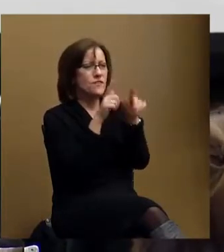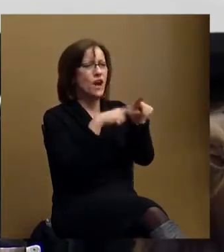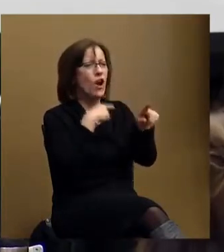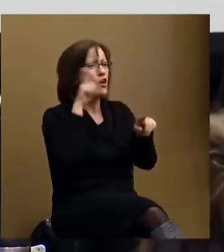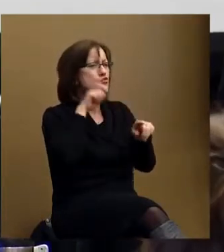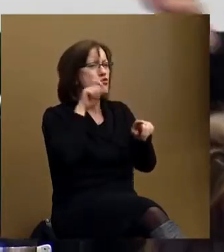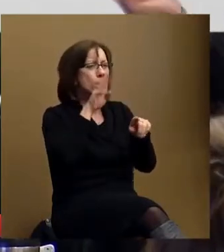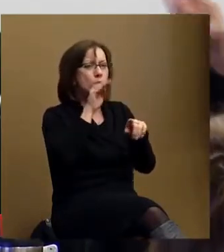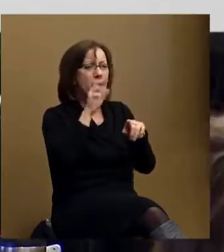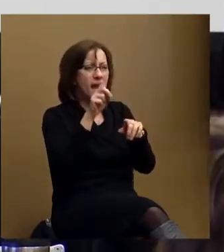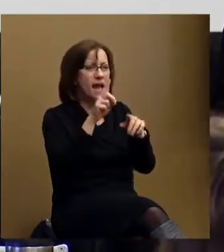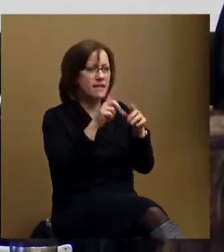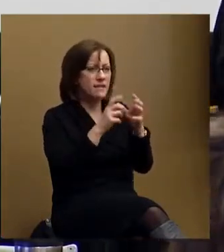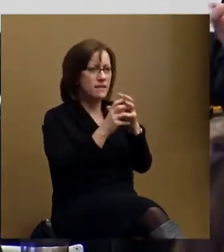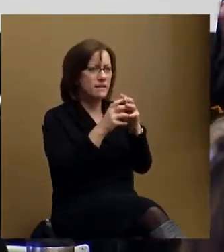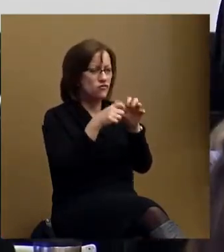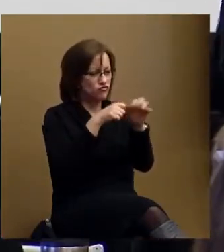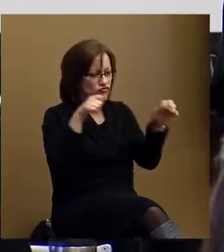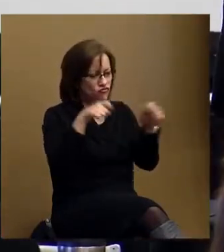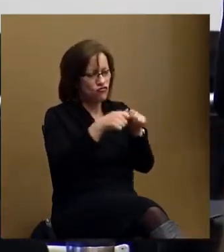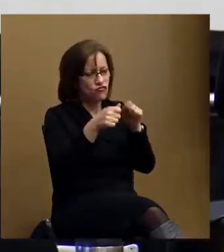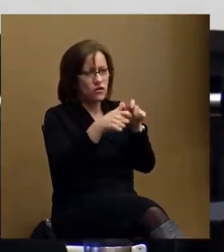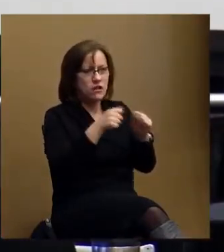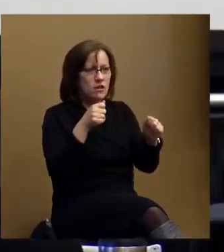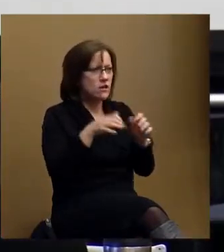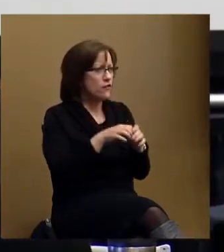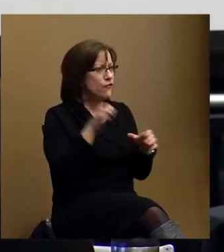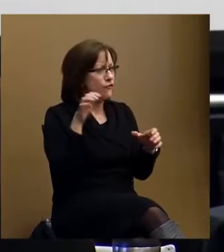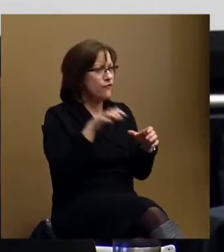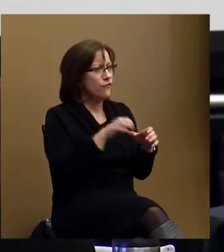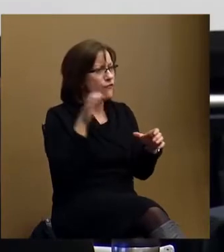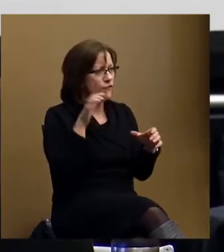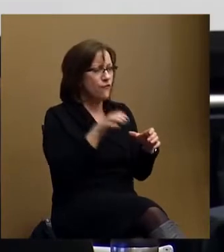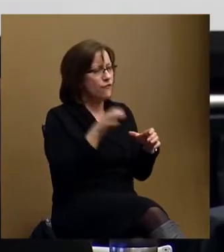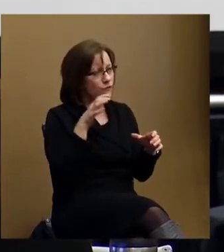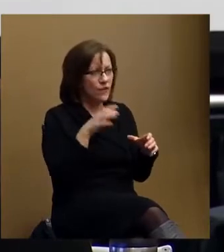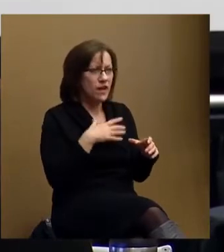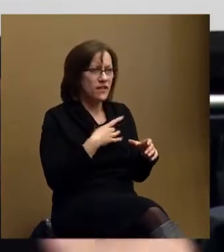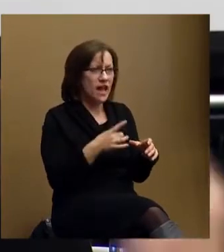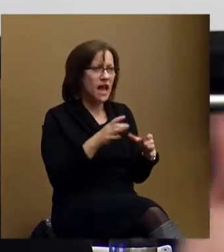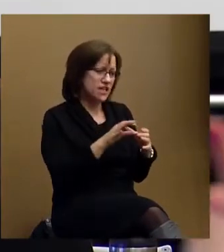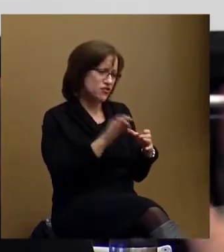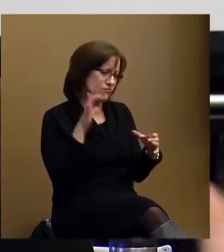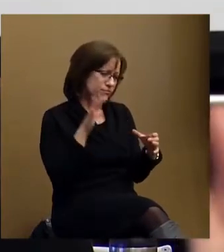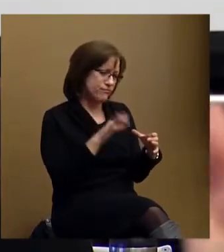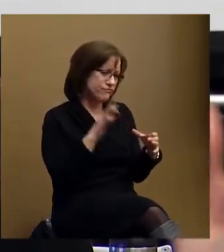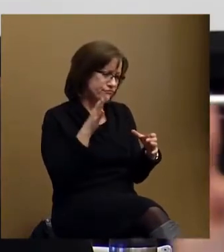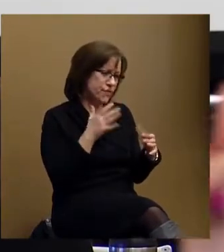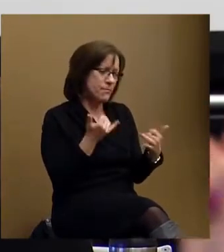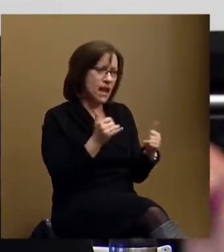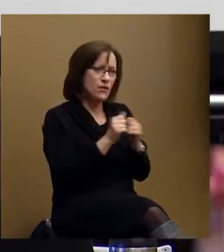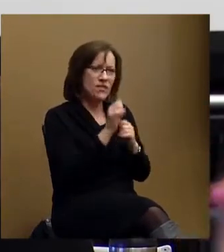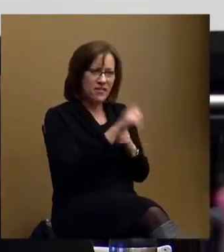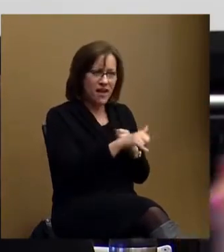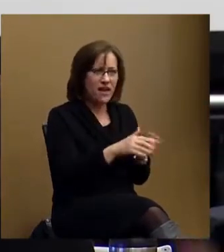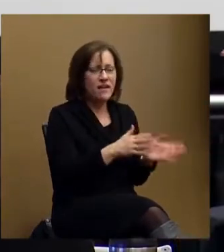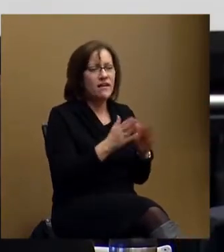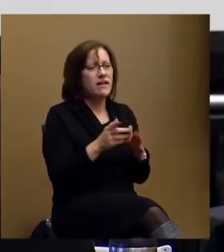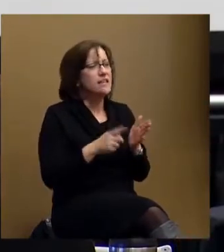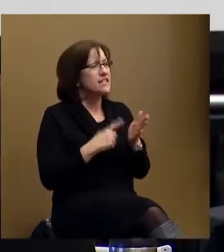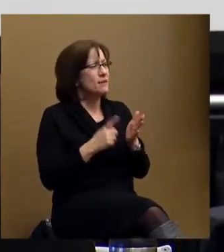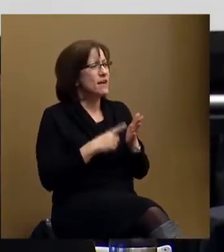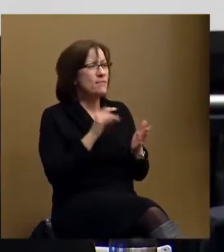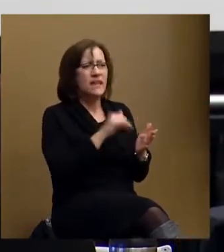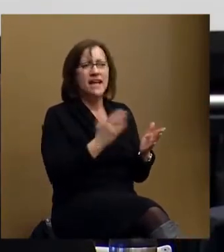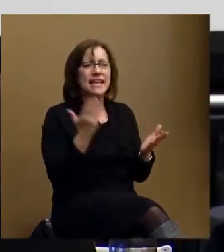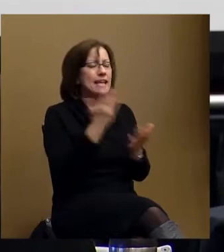They like to snap them, yeah. So, I mean, there are kids that like to engage like that, but sometimes things like that actually